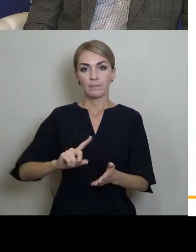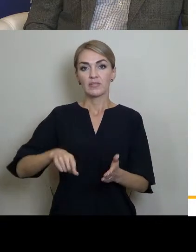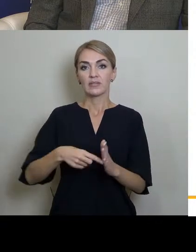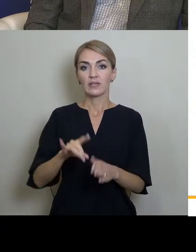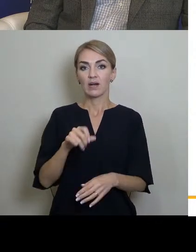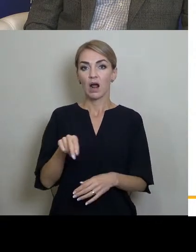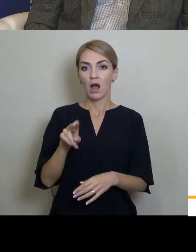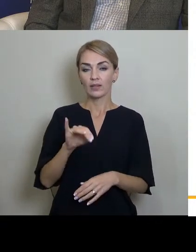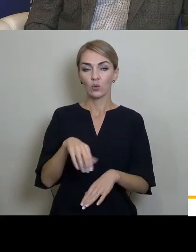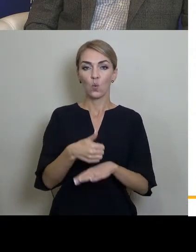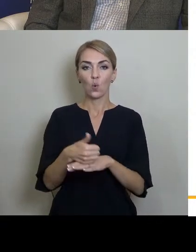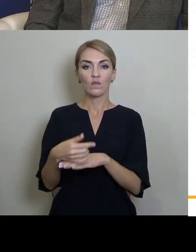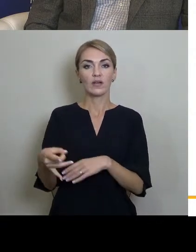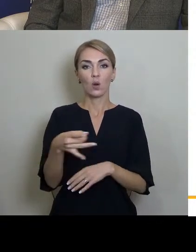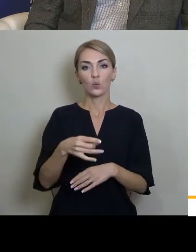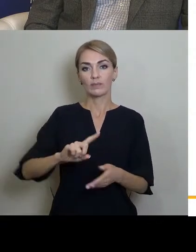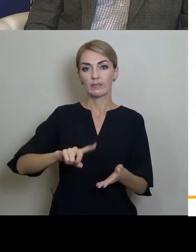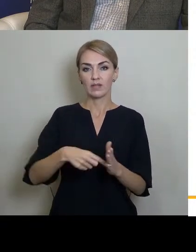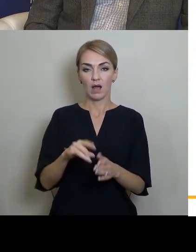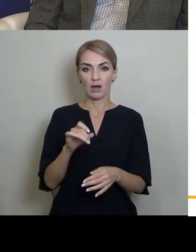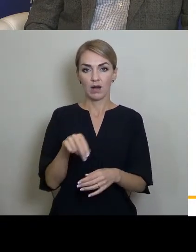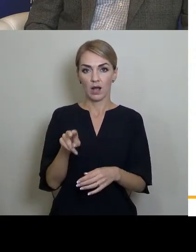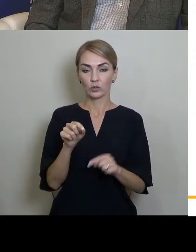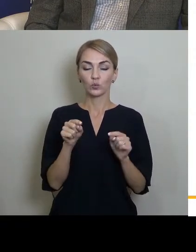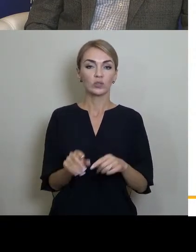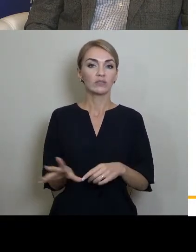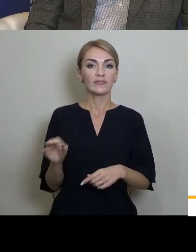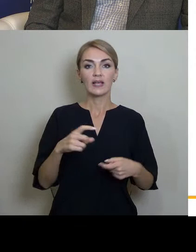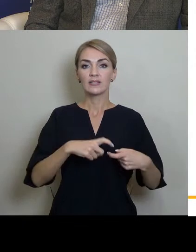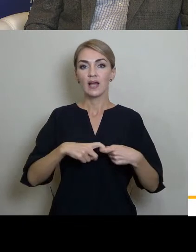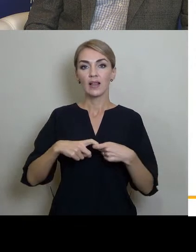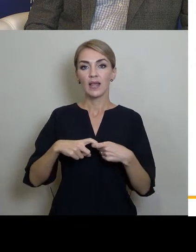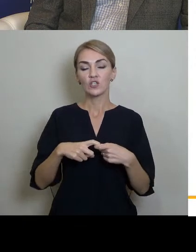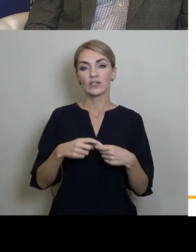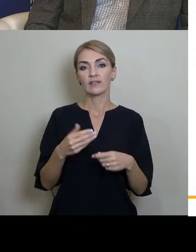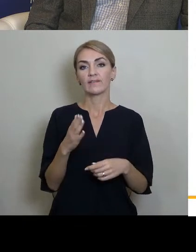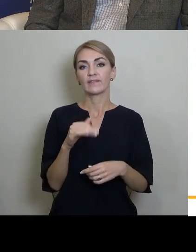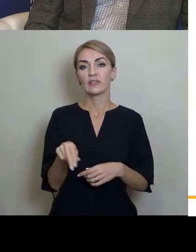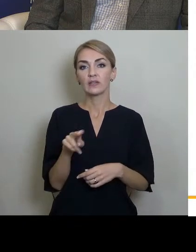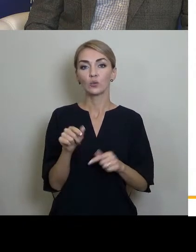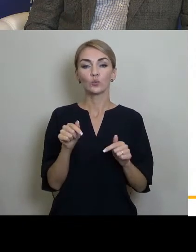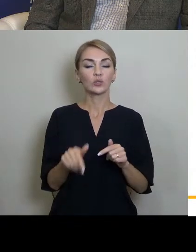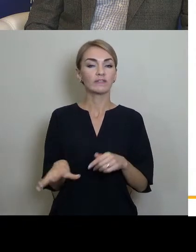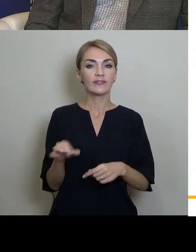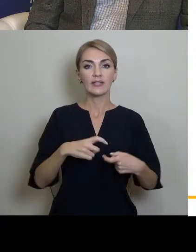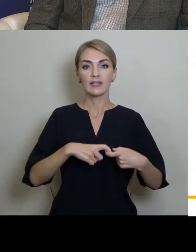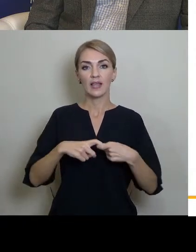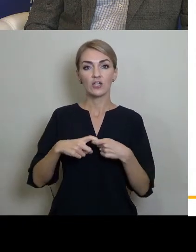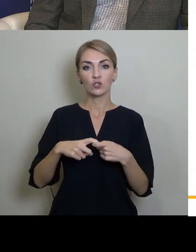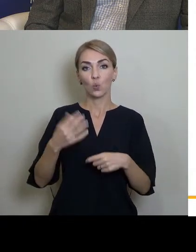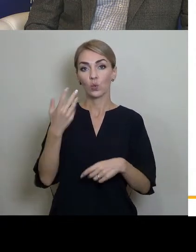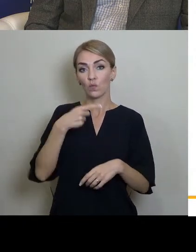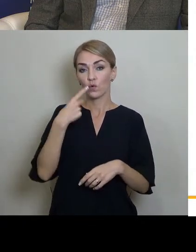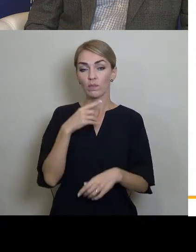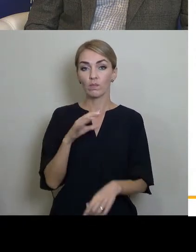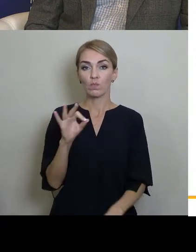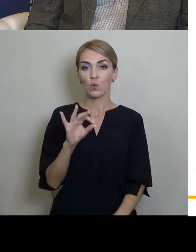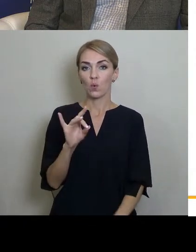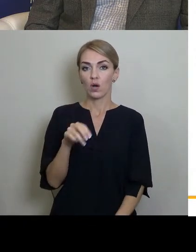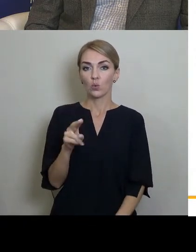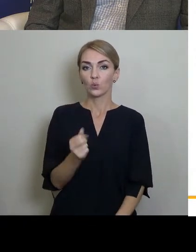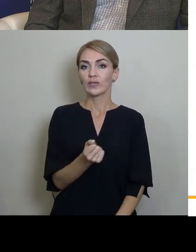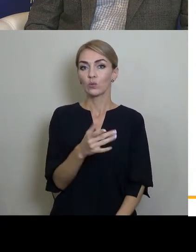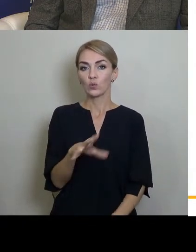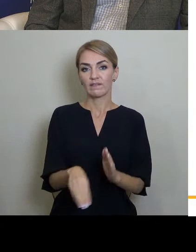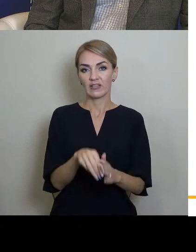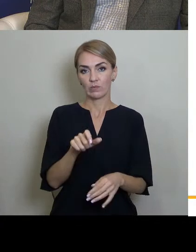majoritarian with the majority. Rayon proportional, and the town and village councils heads,